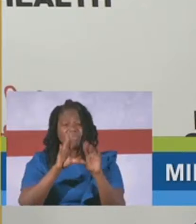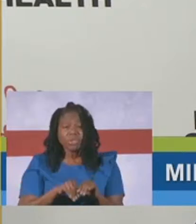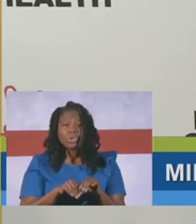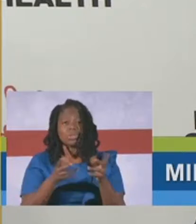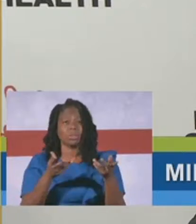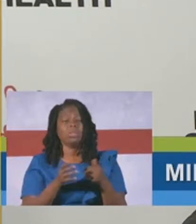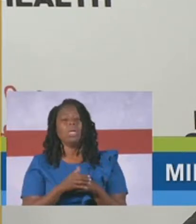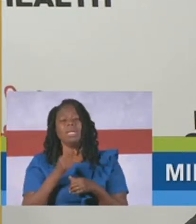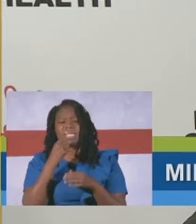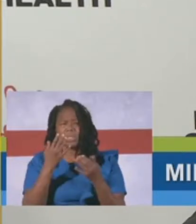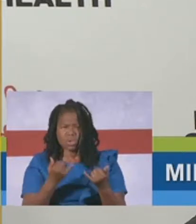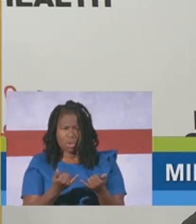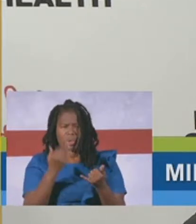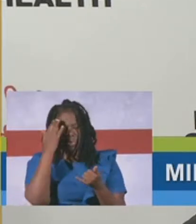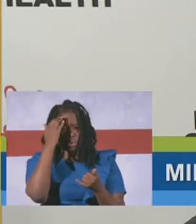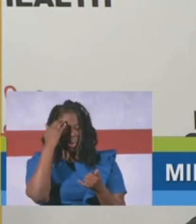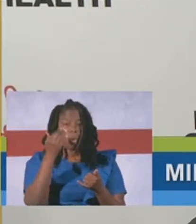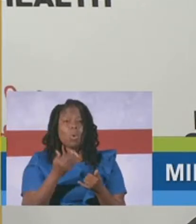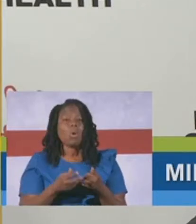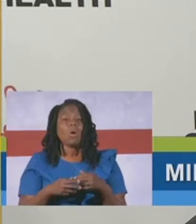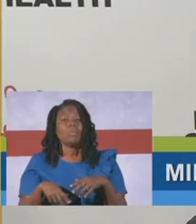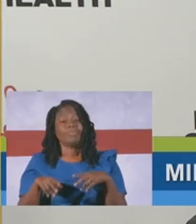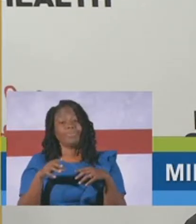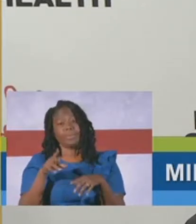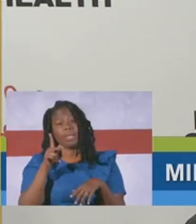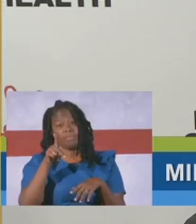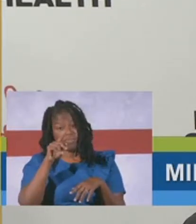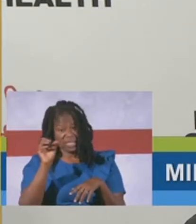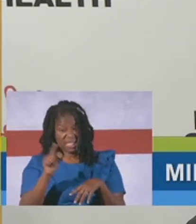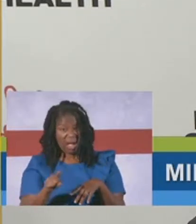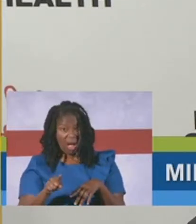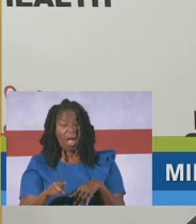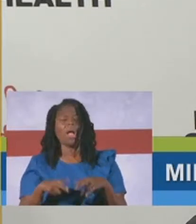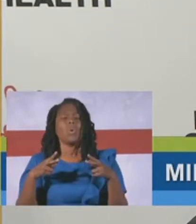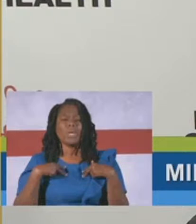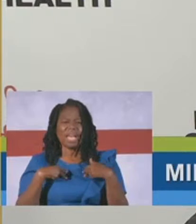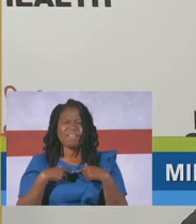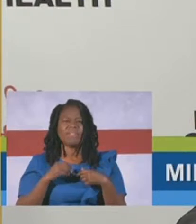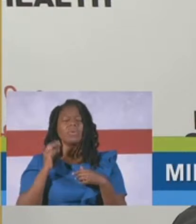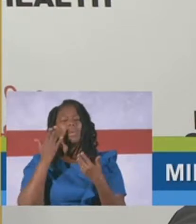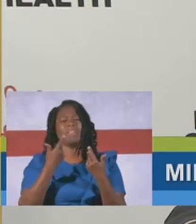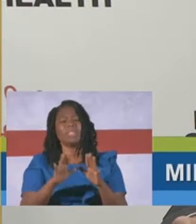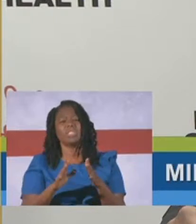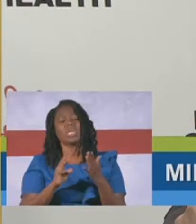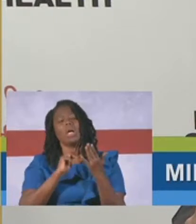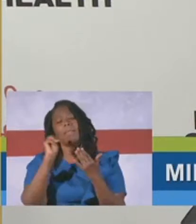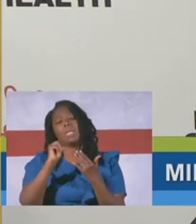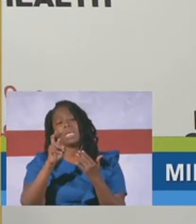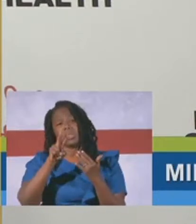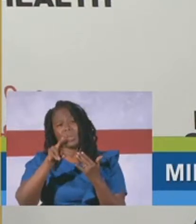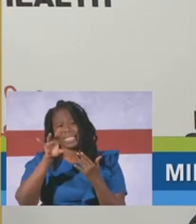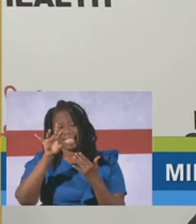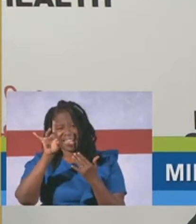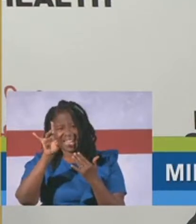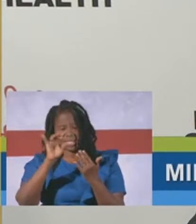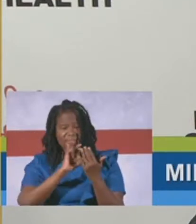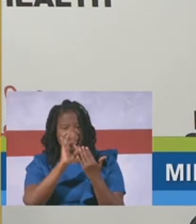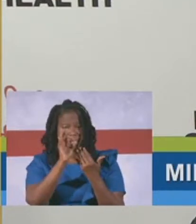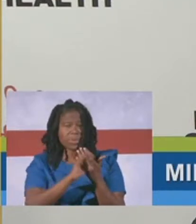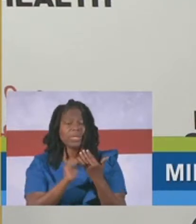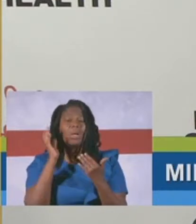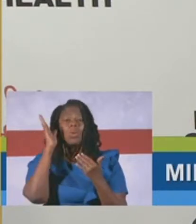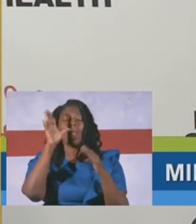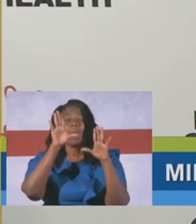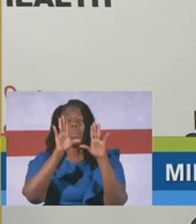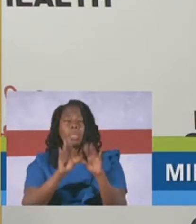have in stock will be expiring on Monday, the 28th of February. We expect